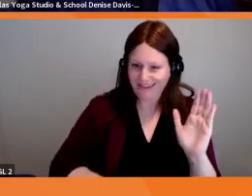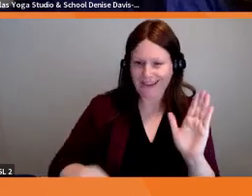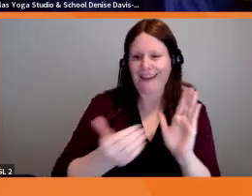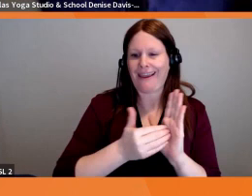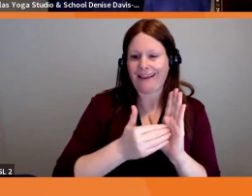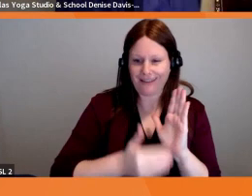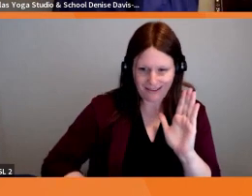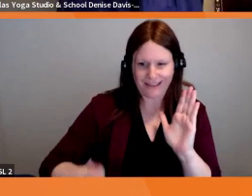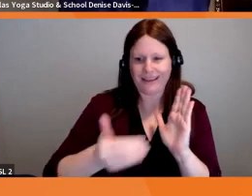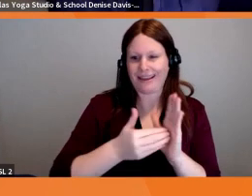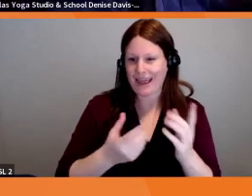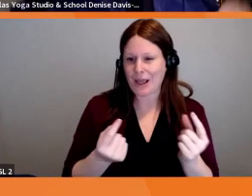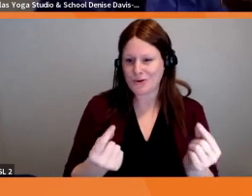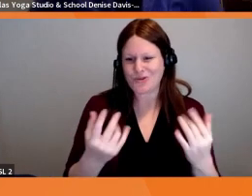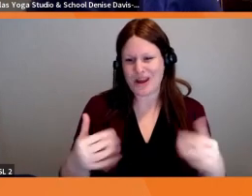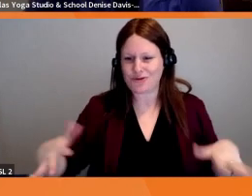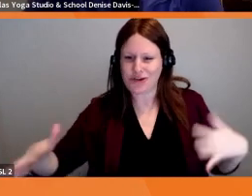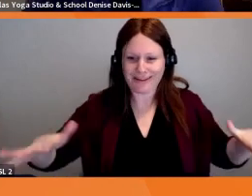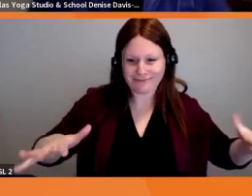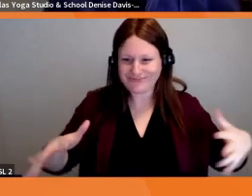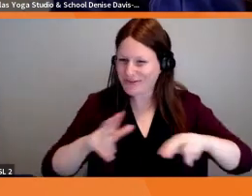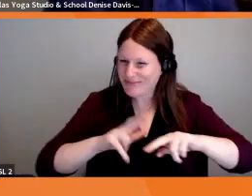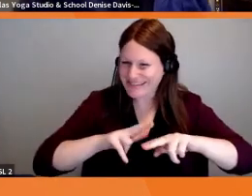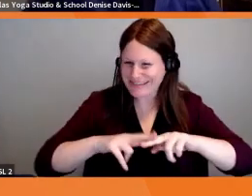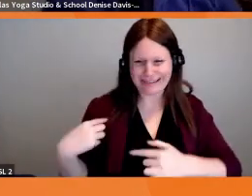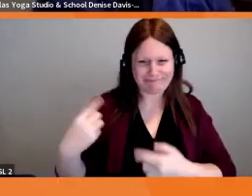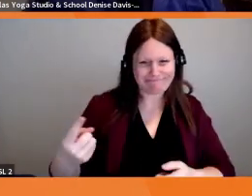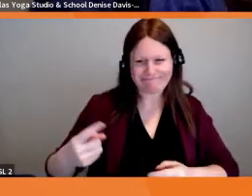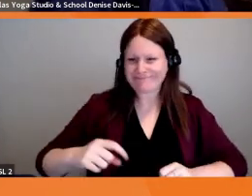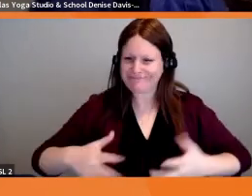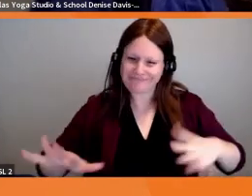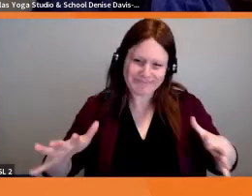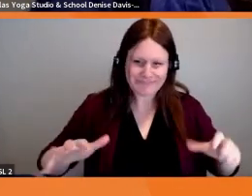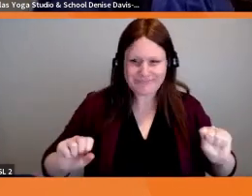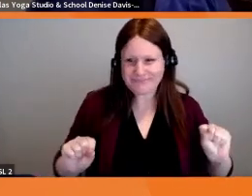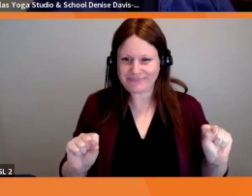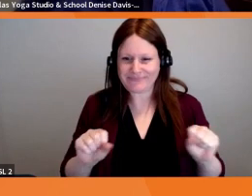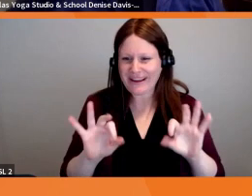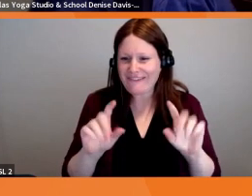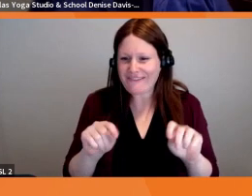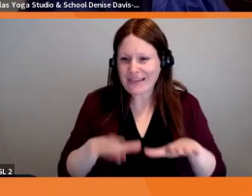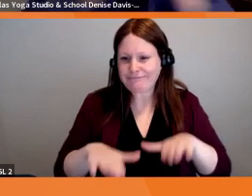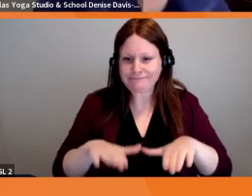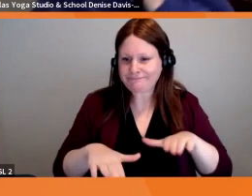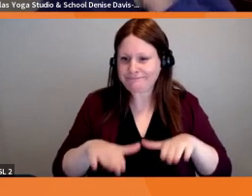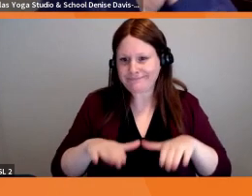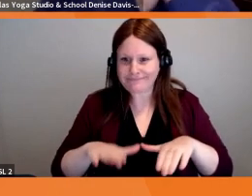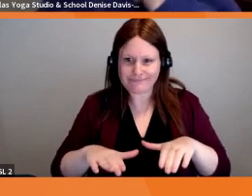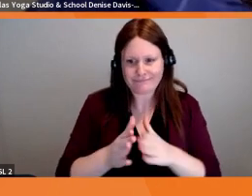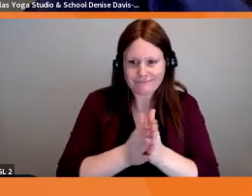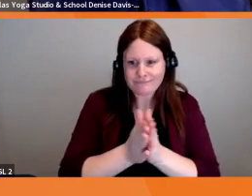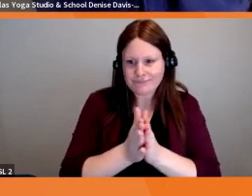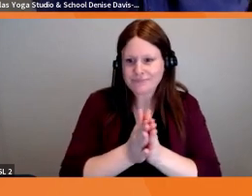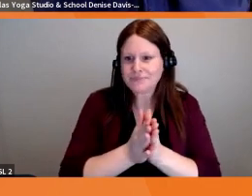a little shake out. Have you been sitting for a while? Shake out the arms. That's it. Shake it up. Give a little tap on the feet, feeling and sensing. Let's rub